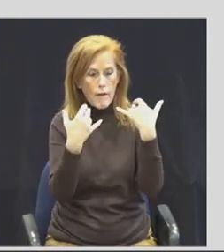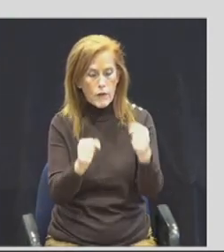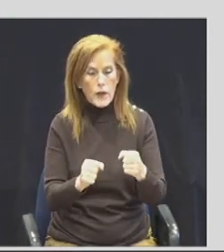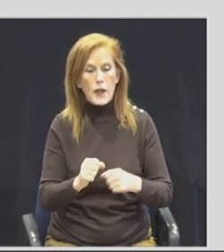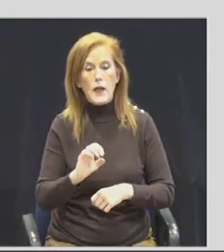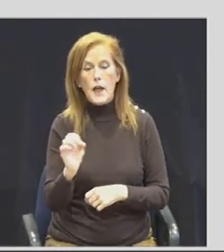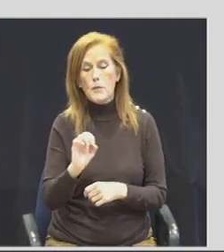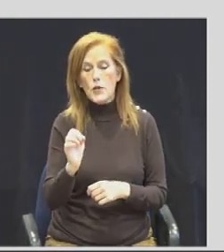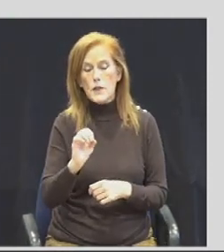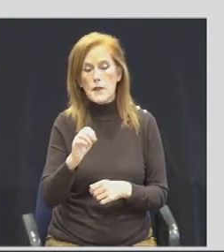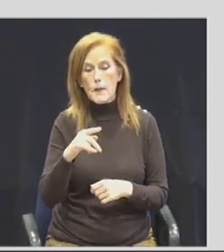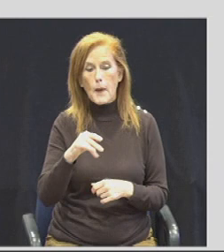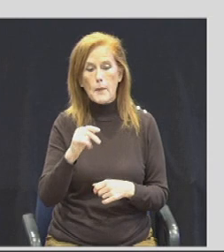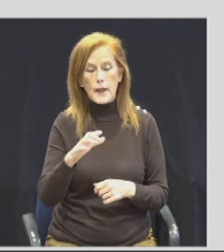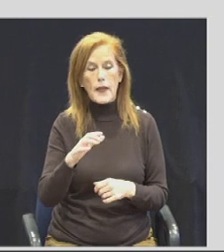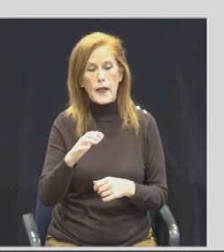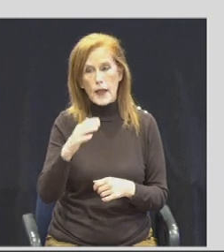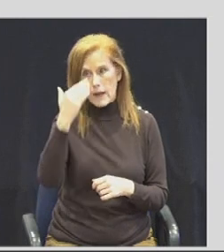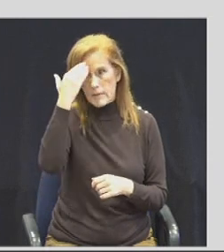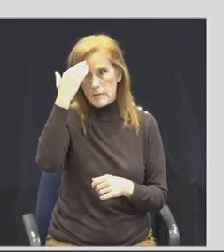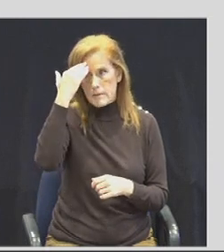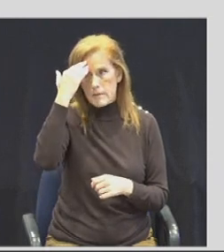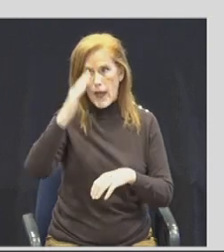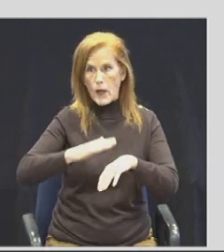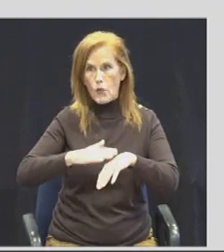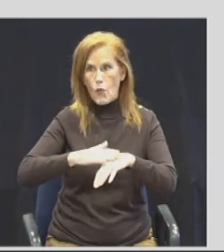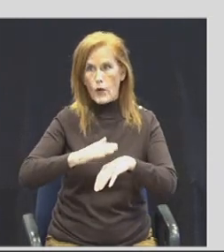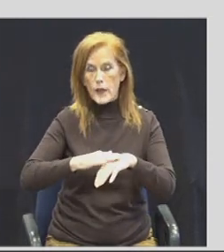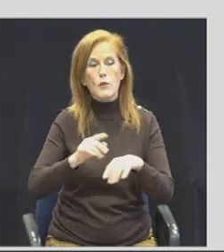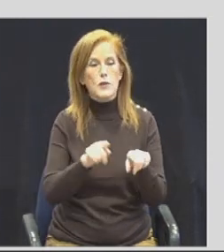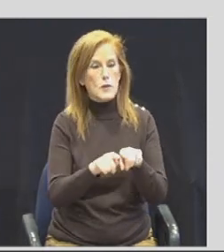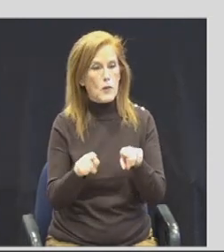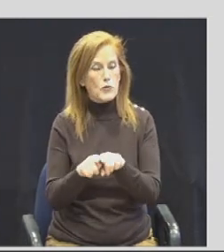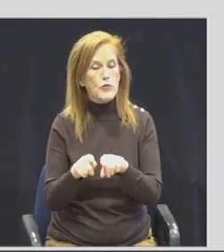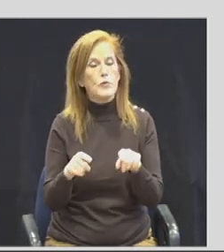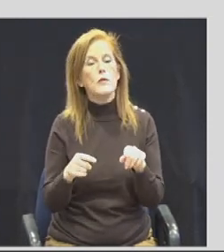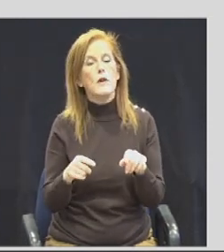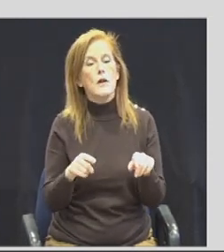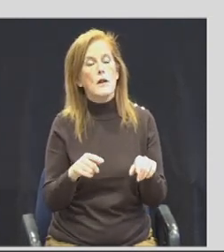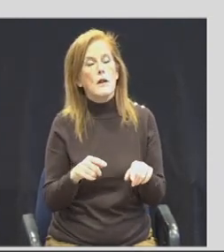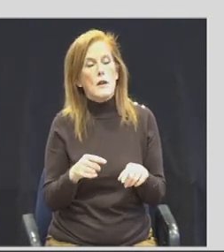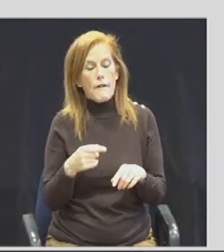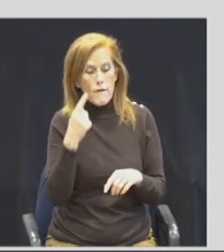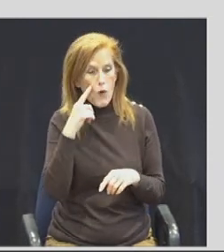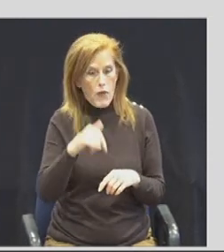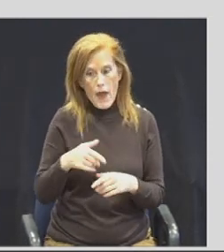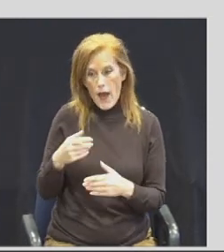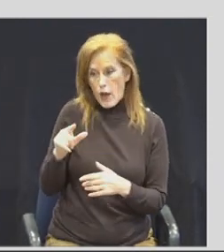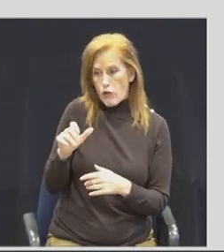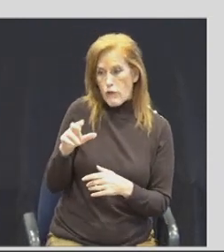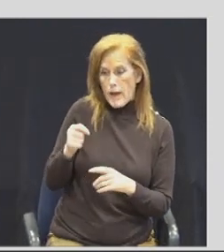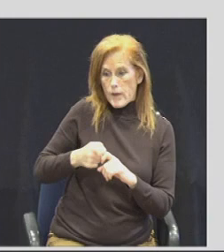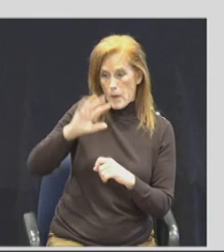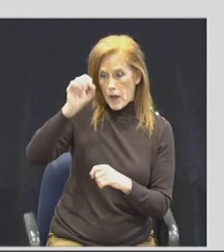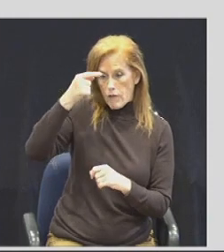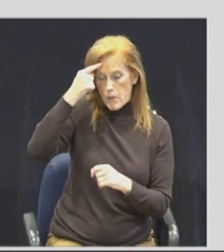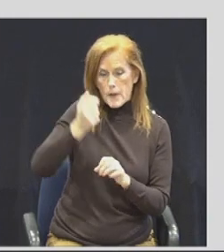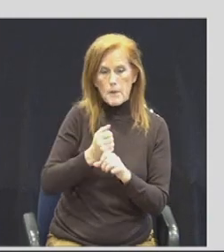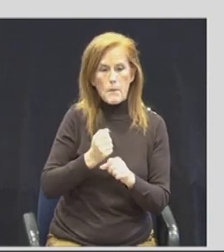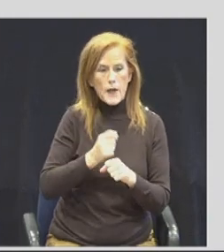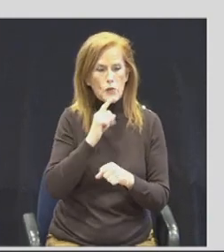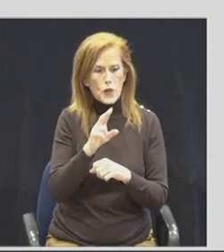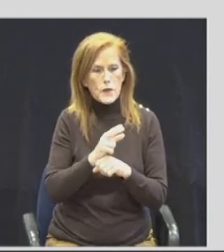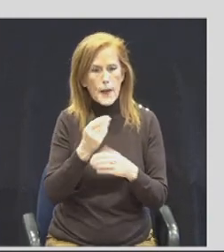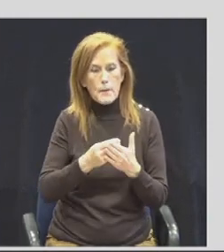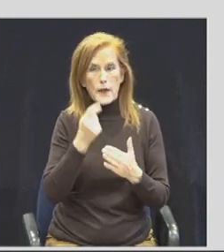Emergency public information and warning is another capability we're required to demonstrate for this grant. And when it comes to populations